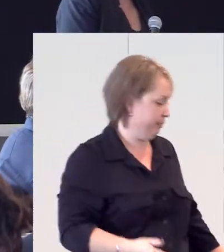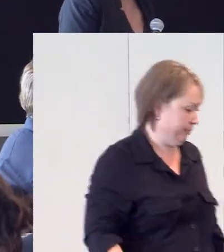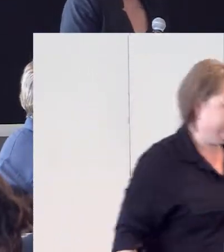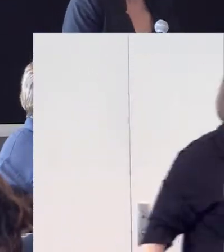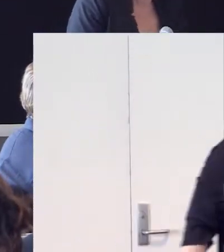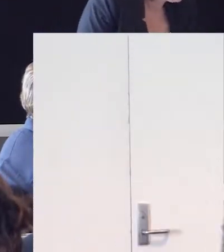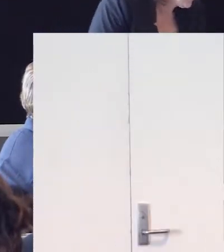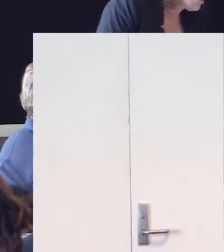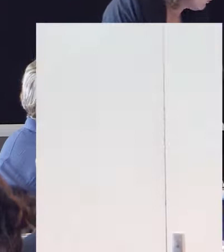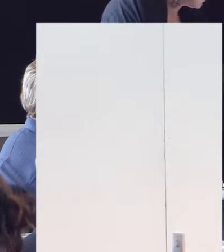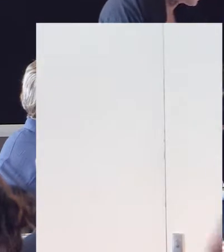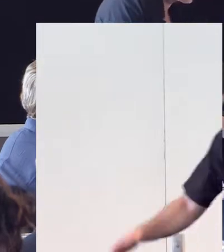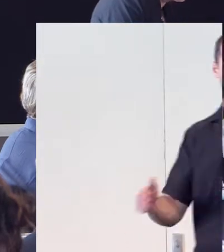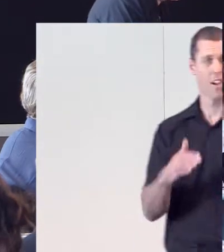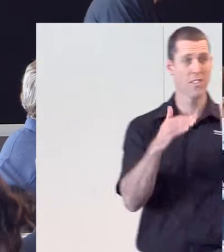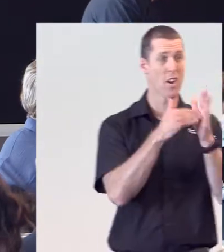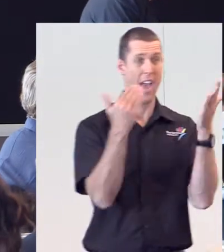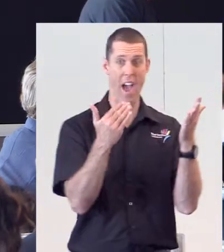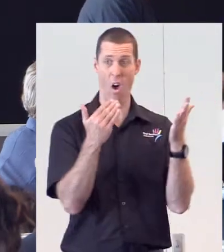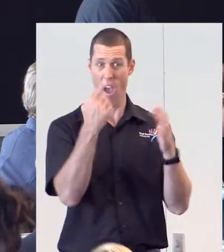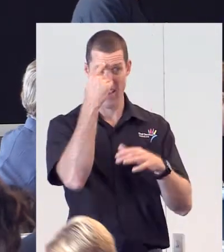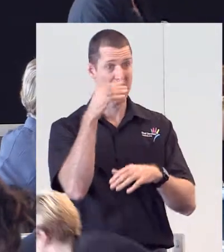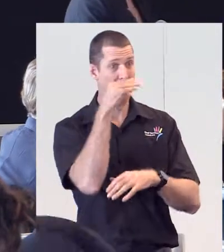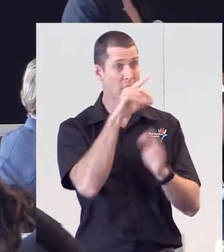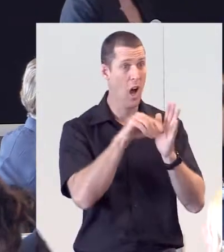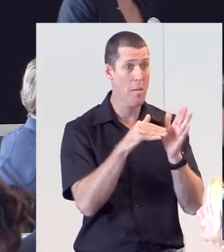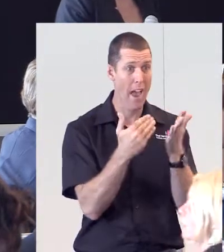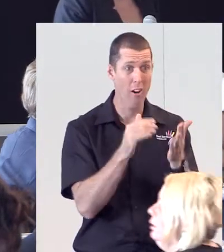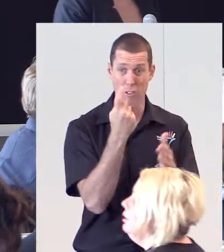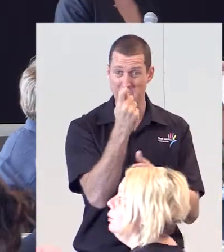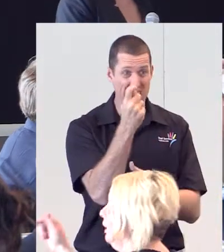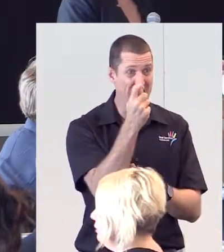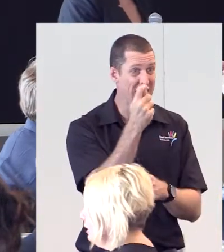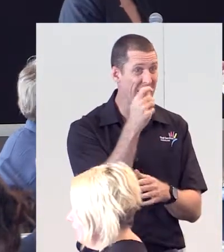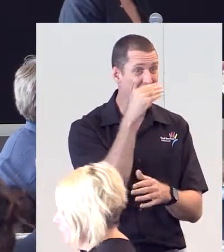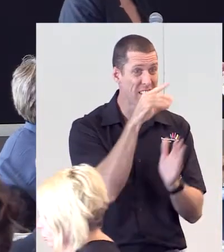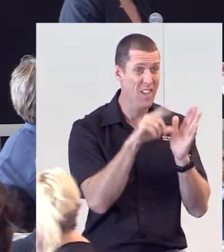So what we're going to ask you to do now, it's lunchtime, is it? Yep, nearly lunchtime.